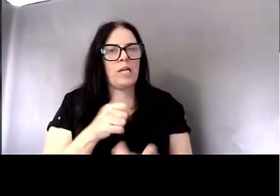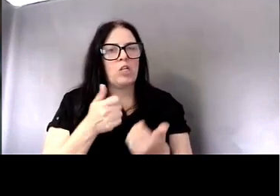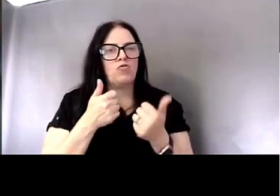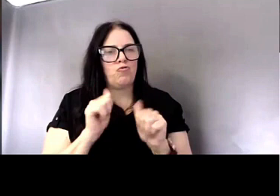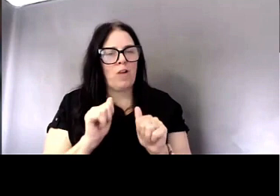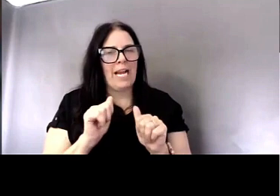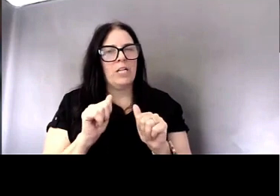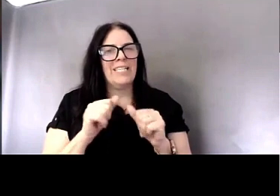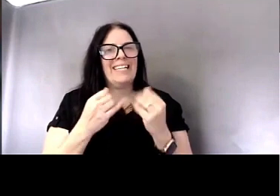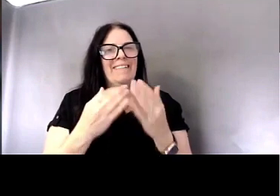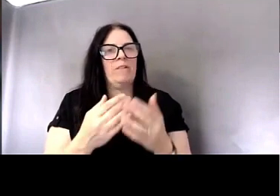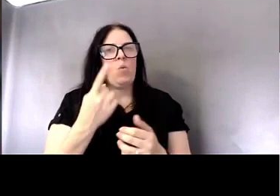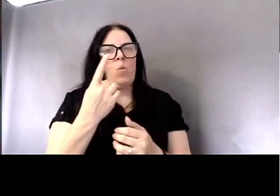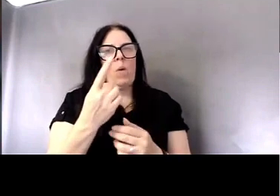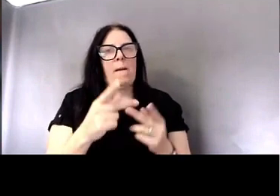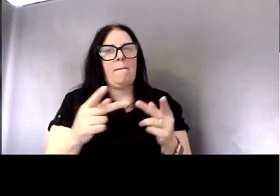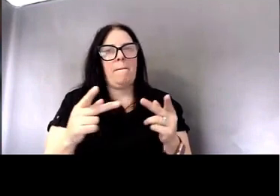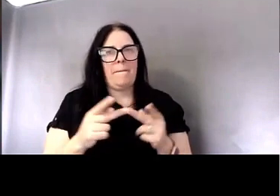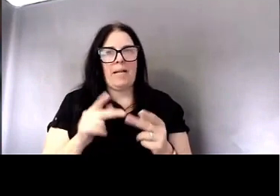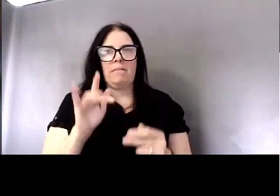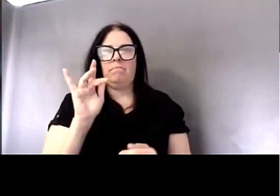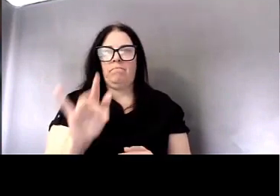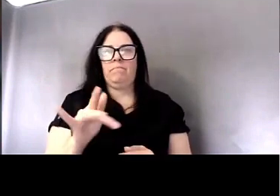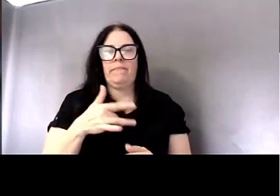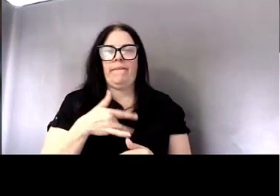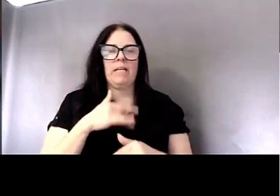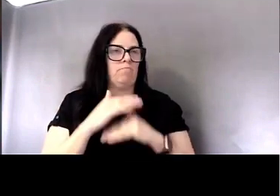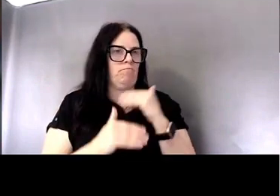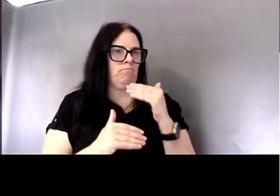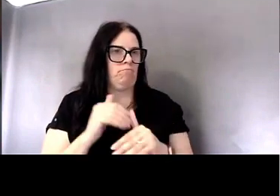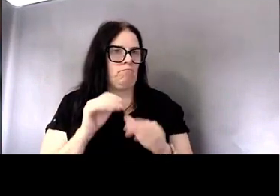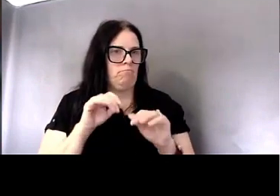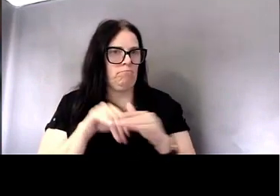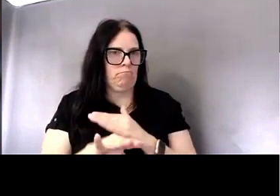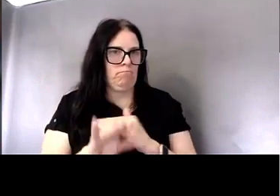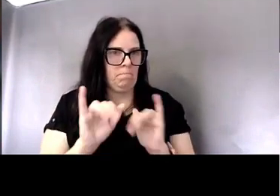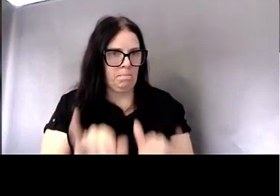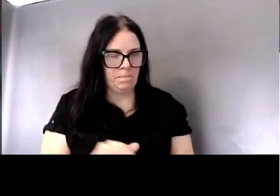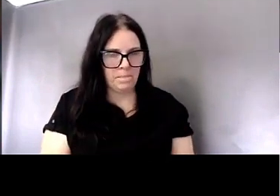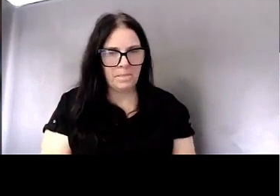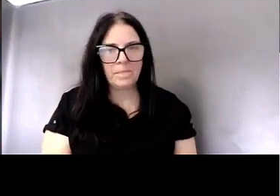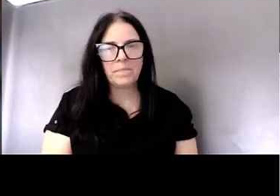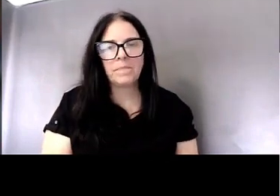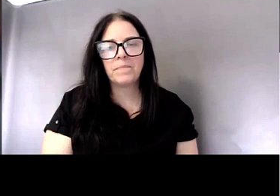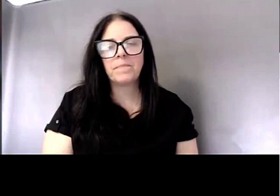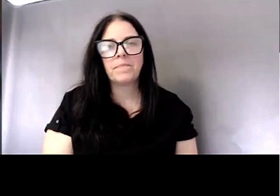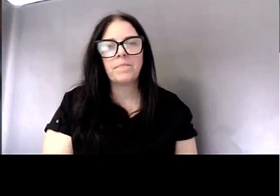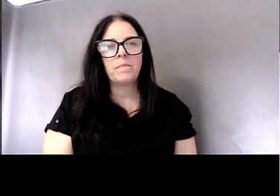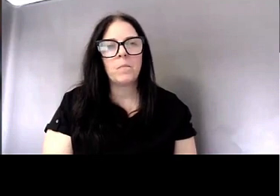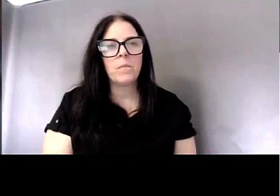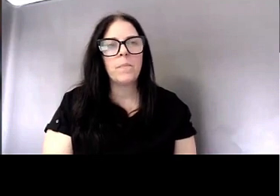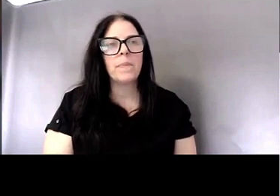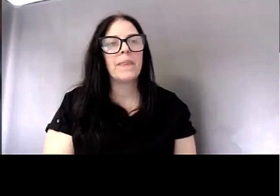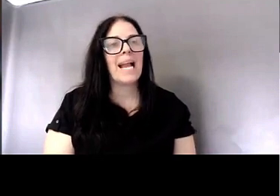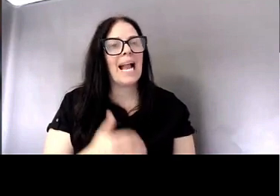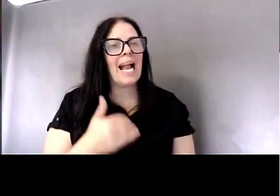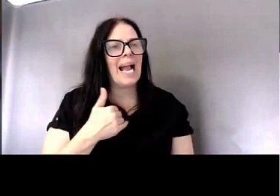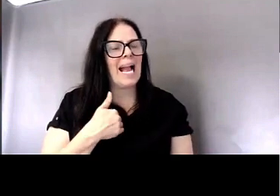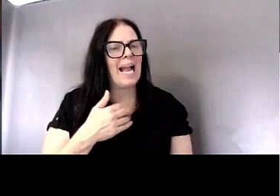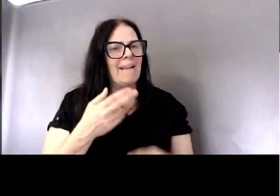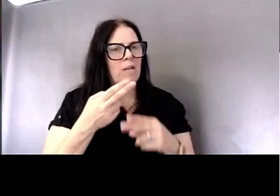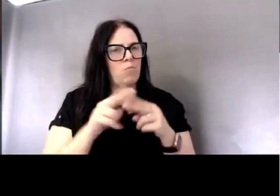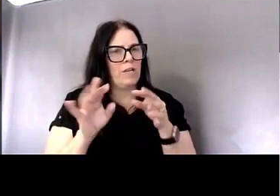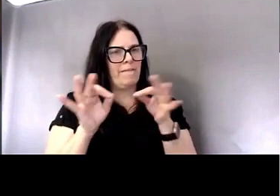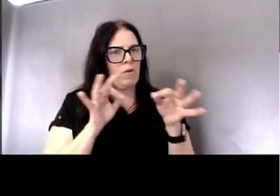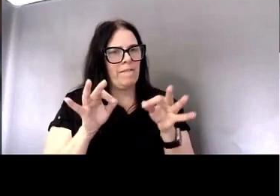you a one-click link to that resource. There's a brief overview just to tell